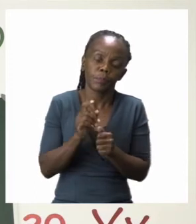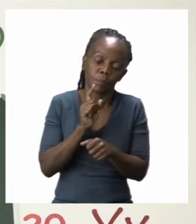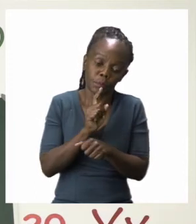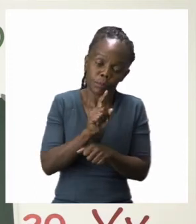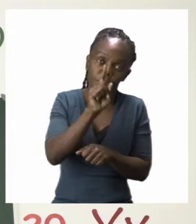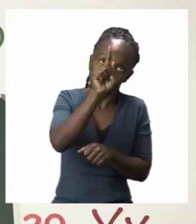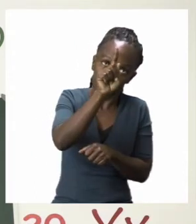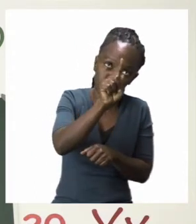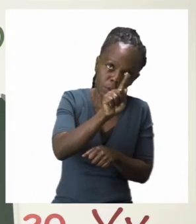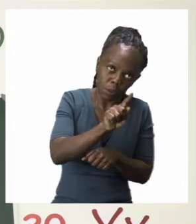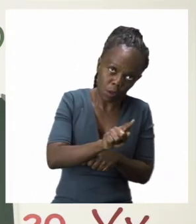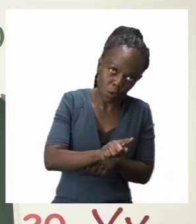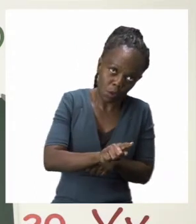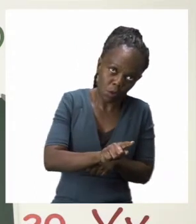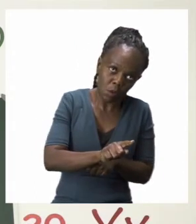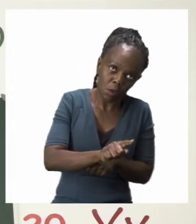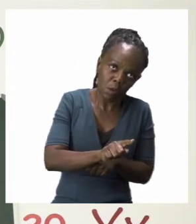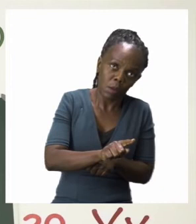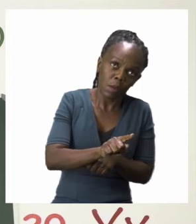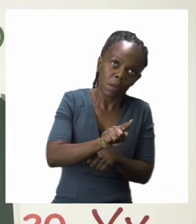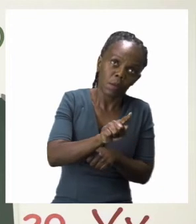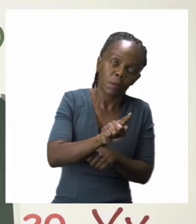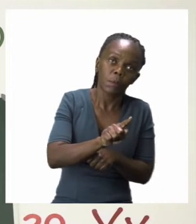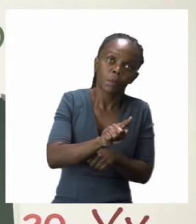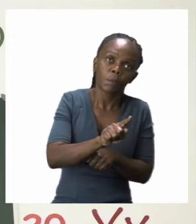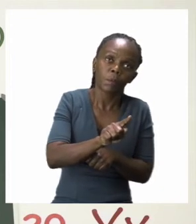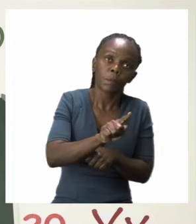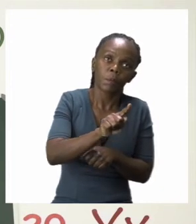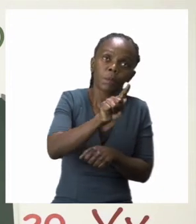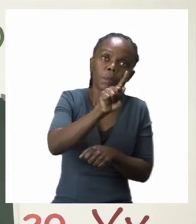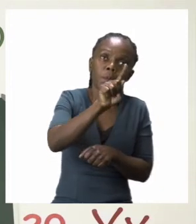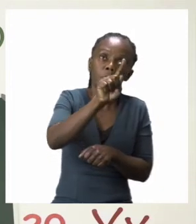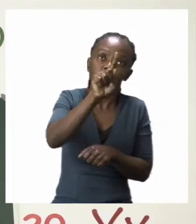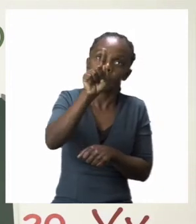is down, and the second one is